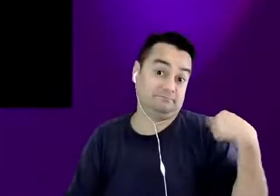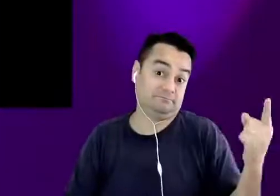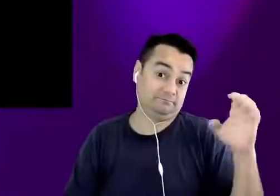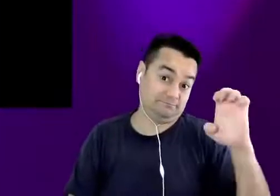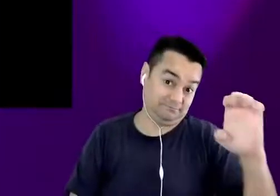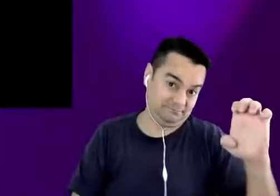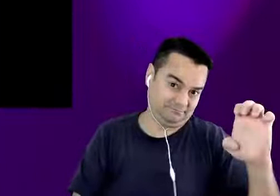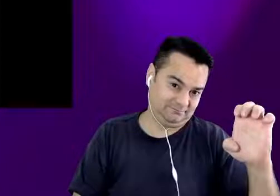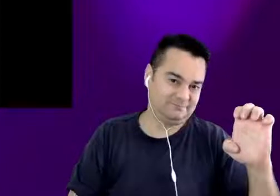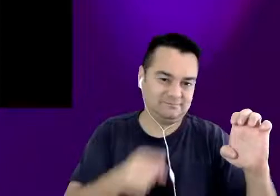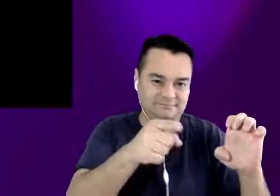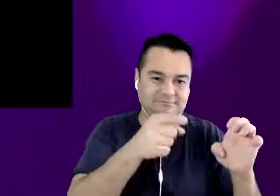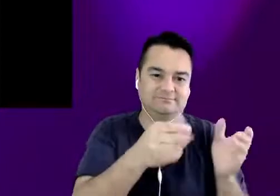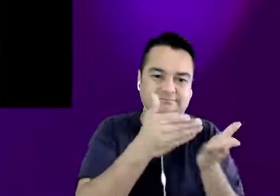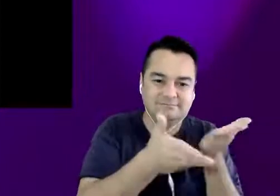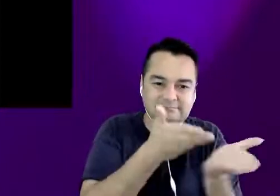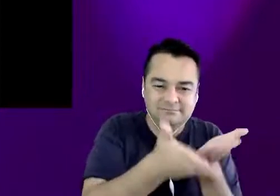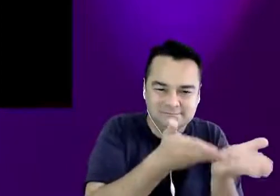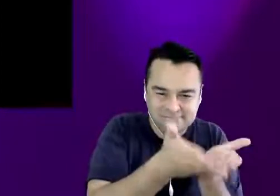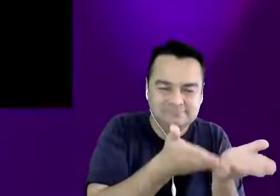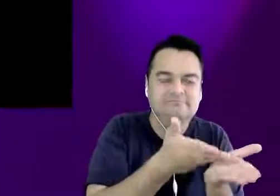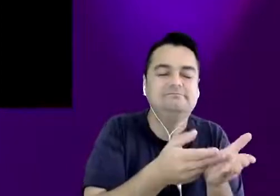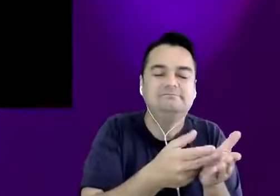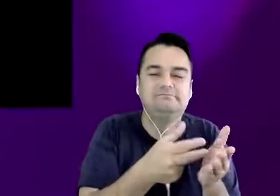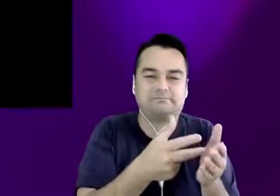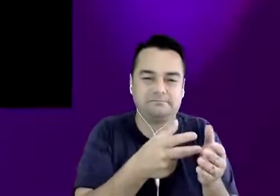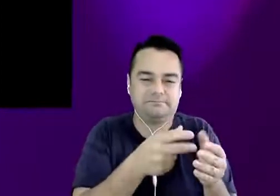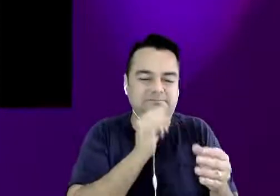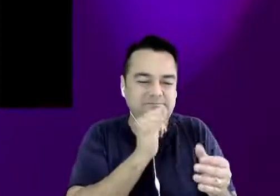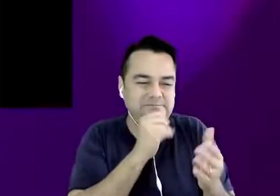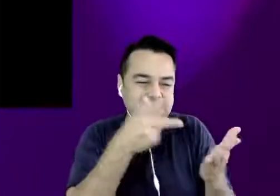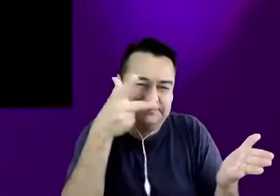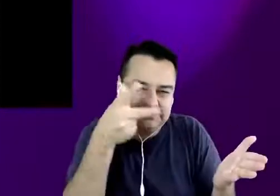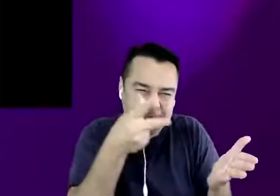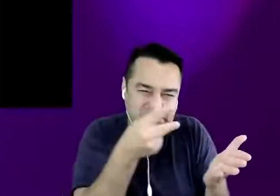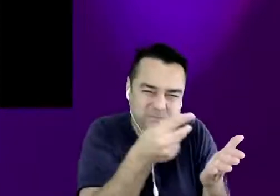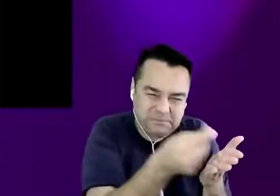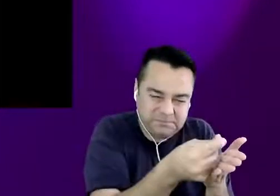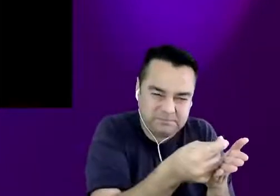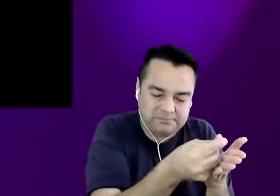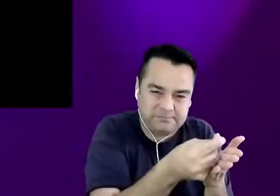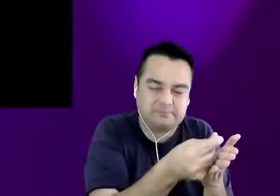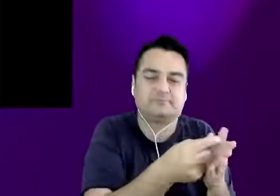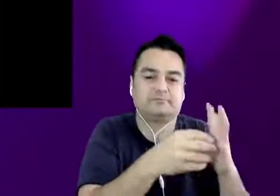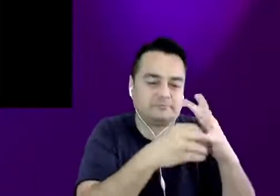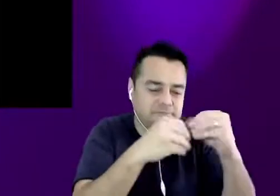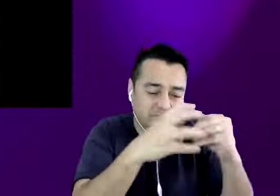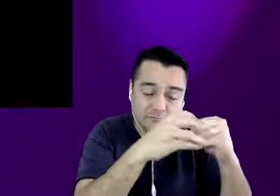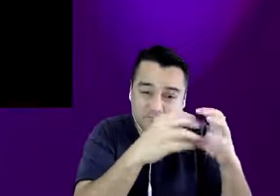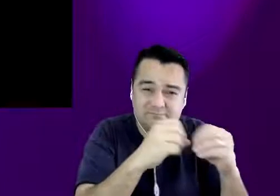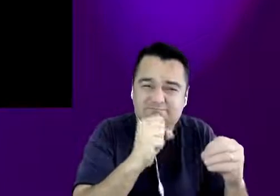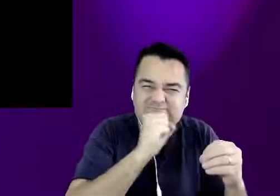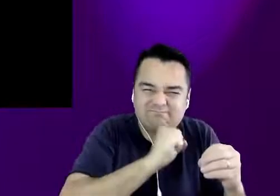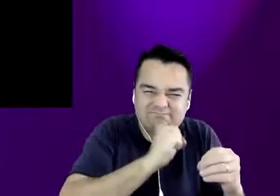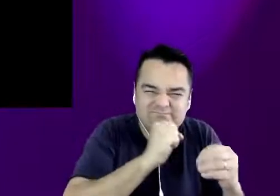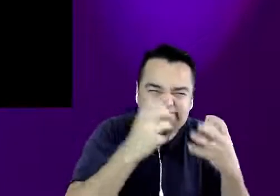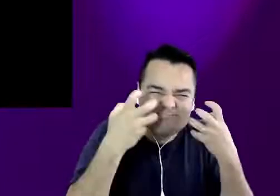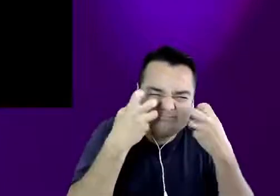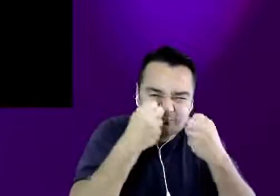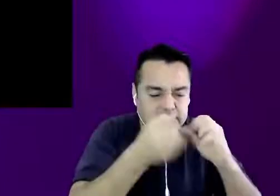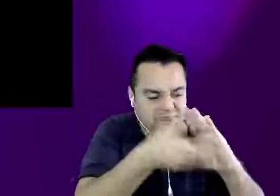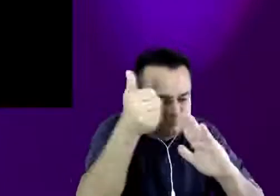before clearing all the senescent cells from its body, and here is after the same mouse, after it's been